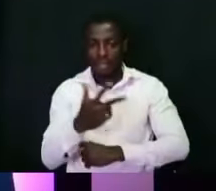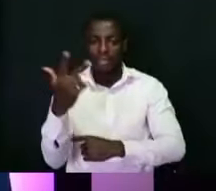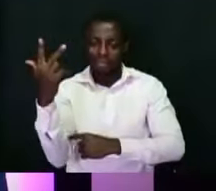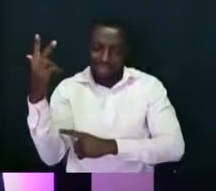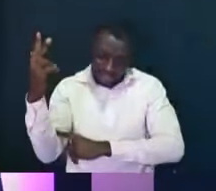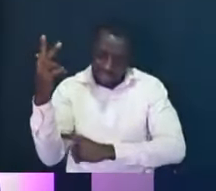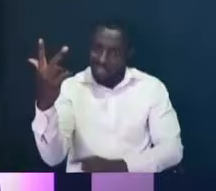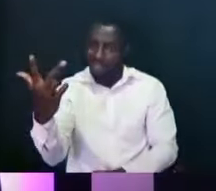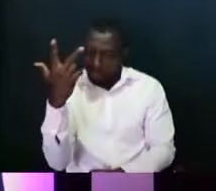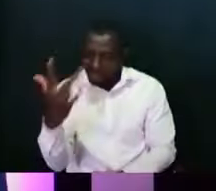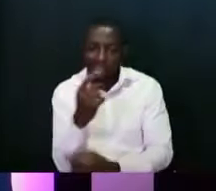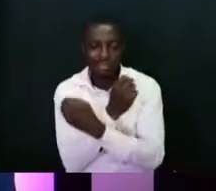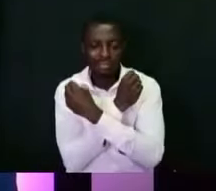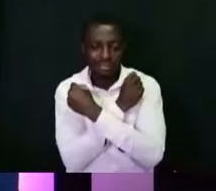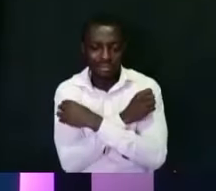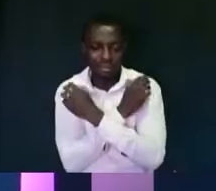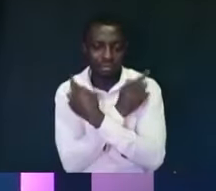them